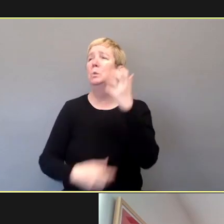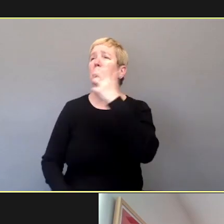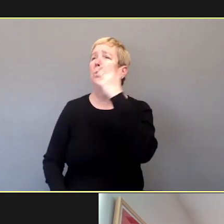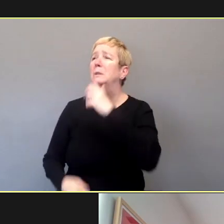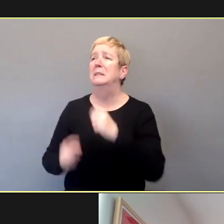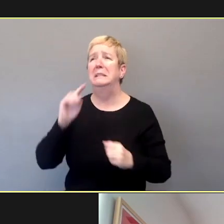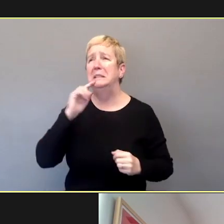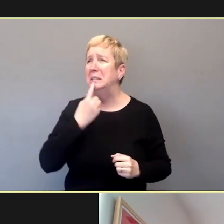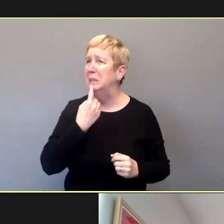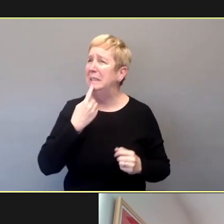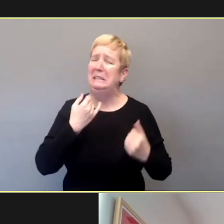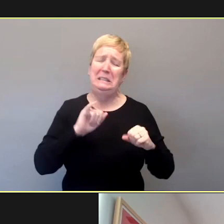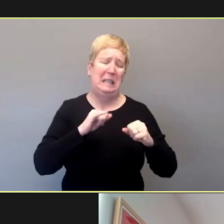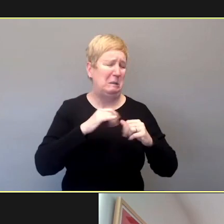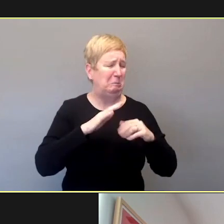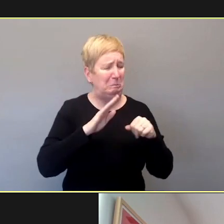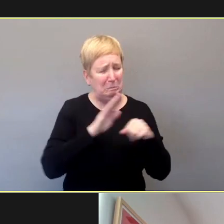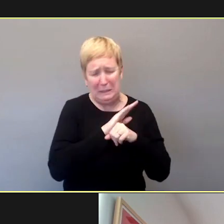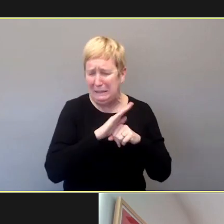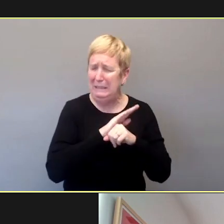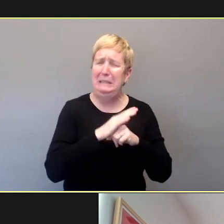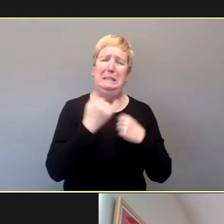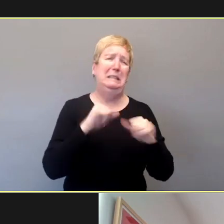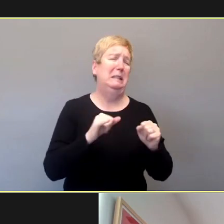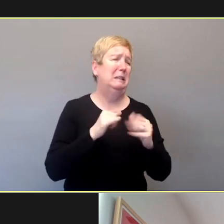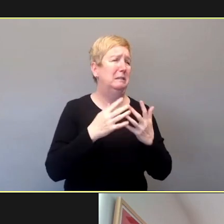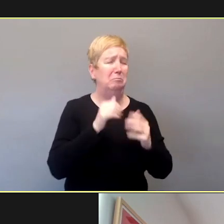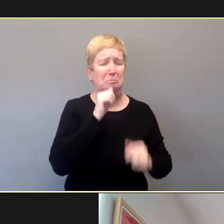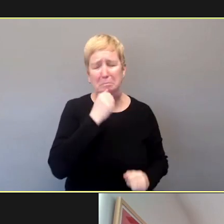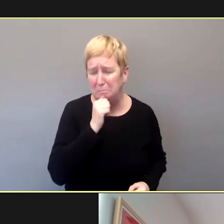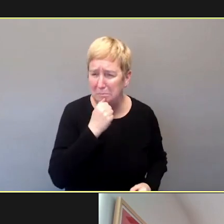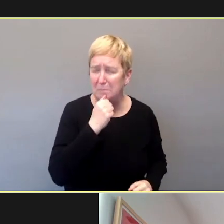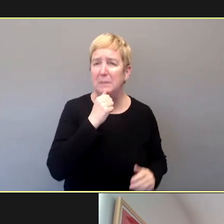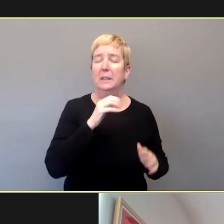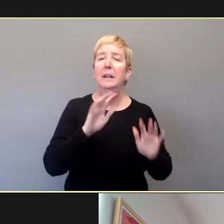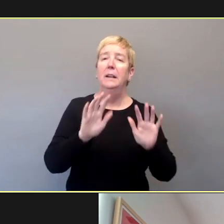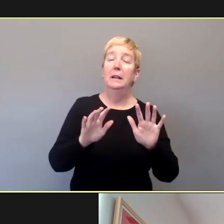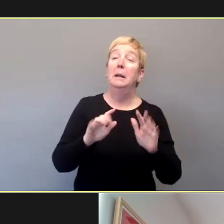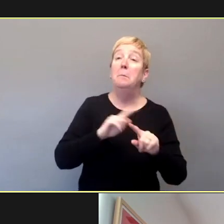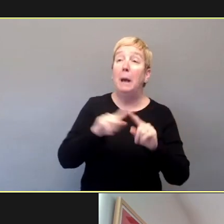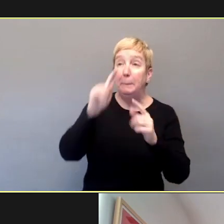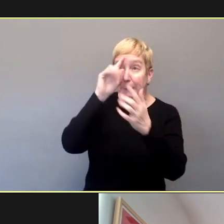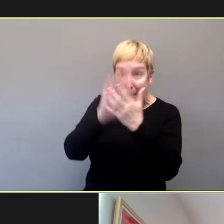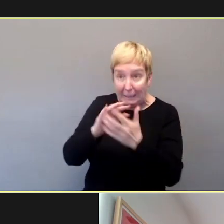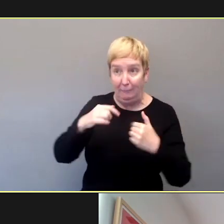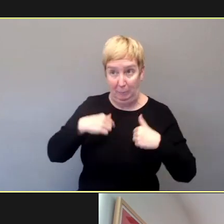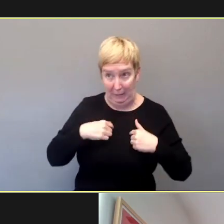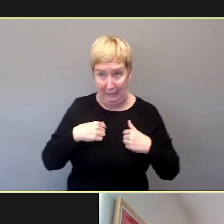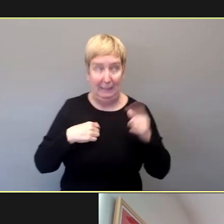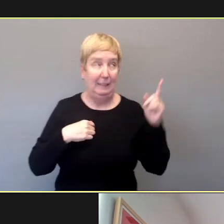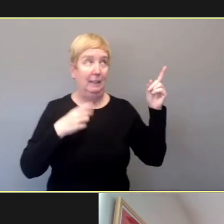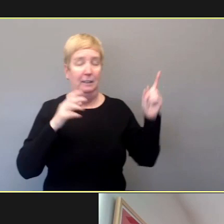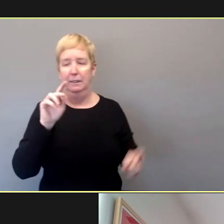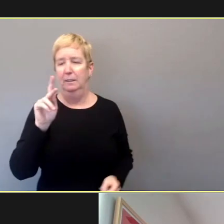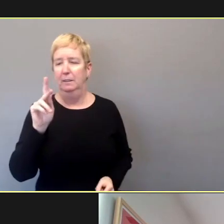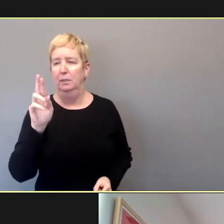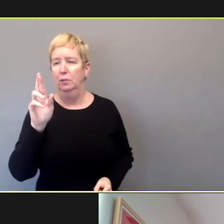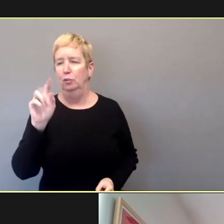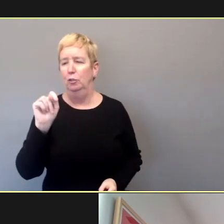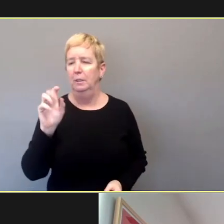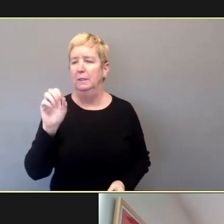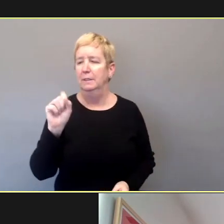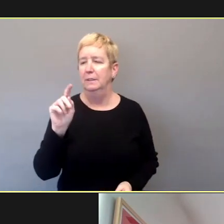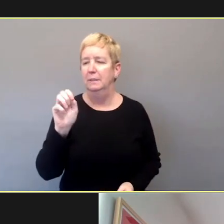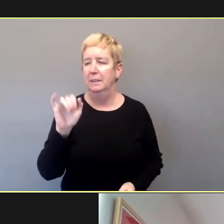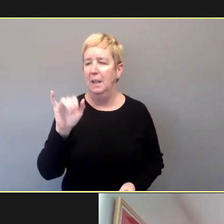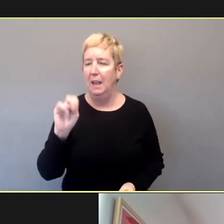look at the data and see. But believe me, I know Kurt Steinhaus, our Secretary of Public Education Department, I